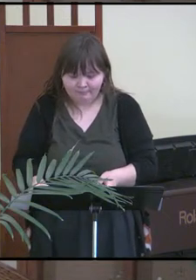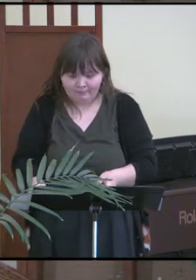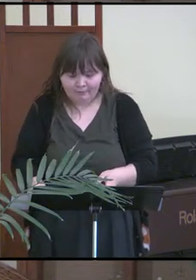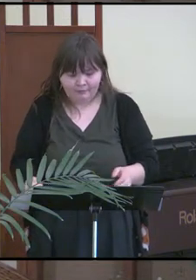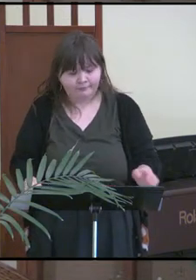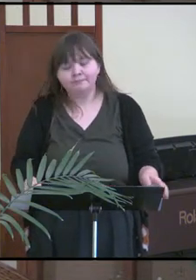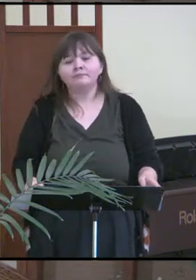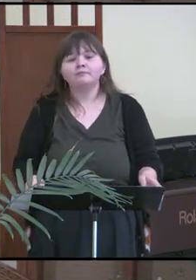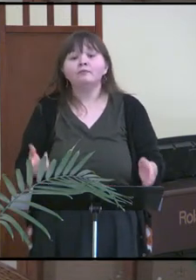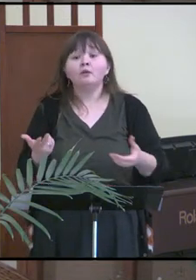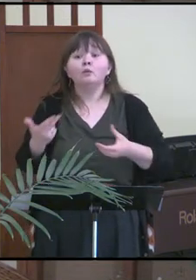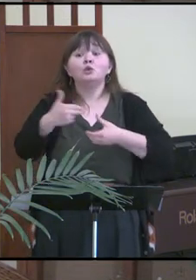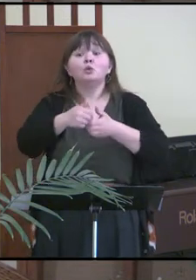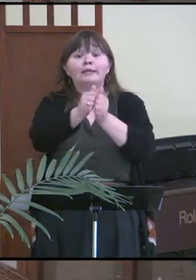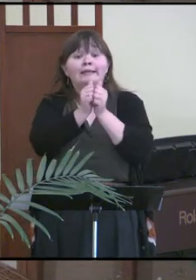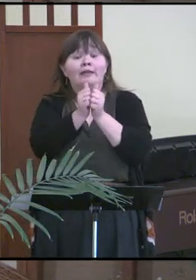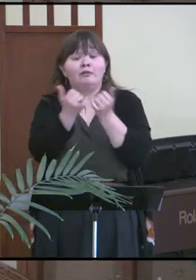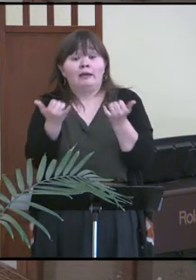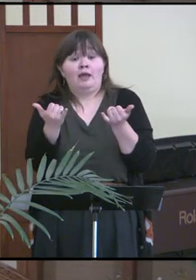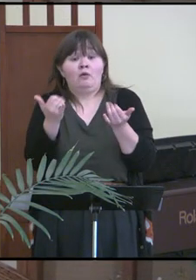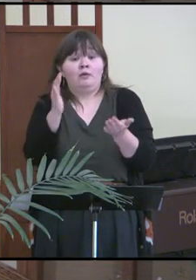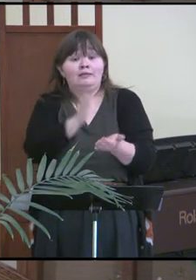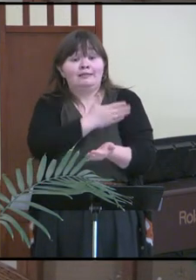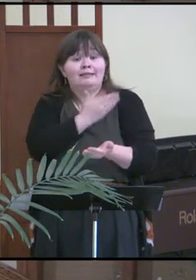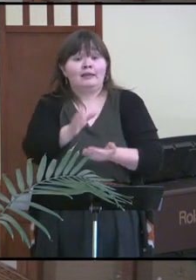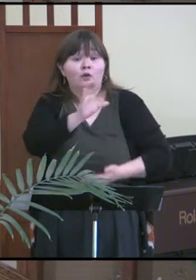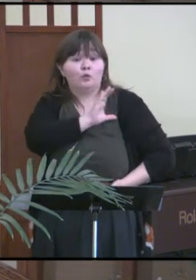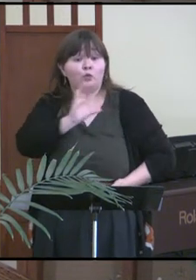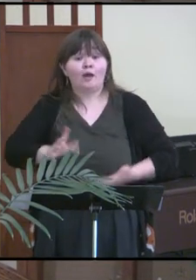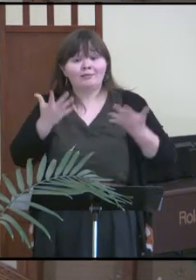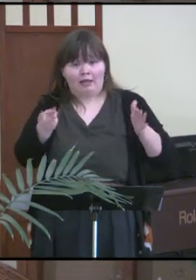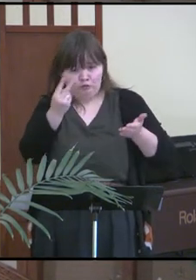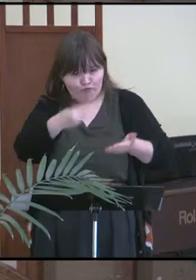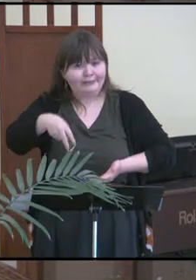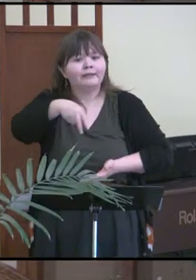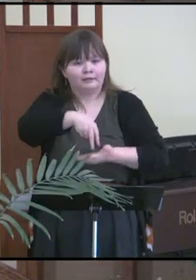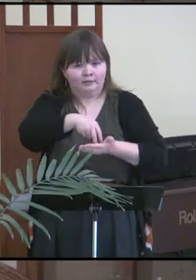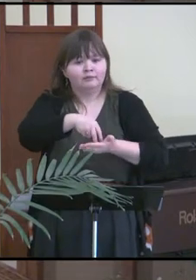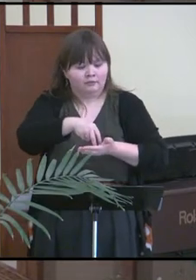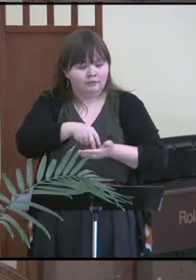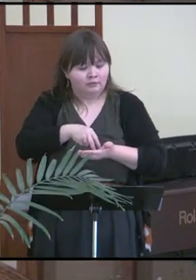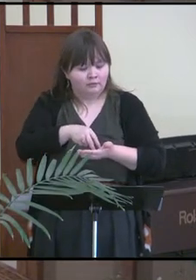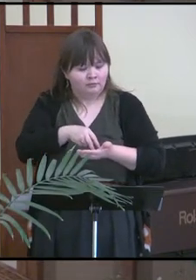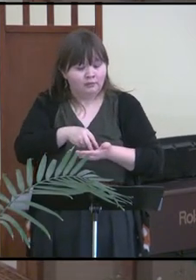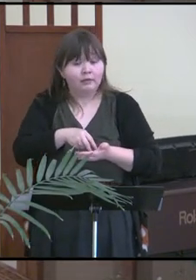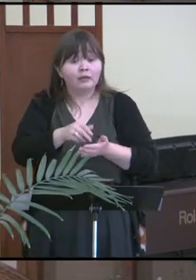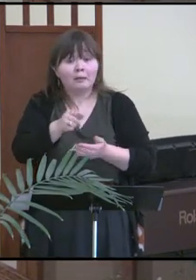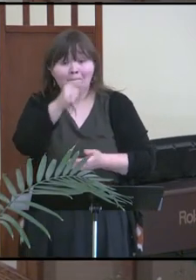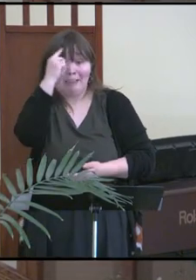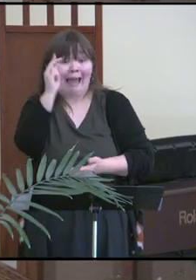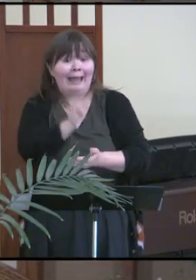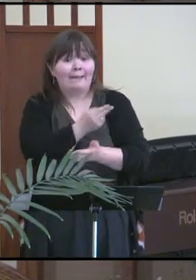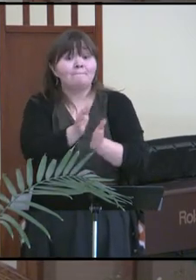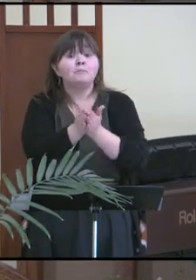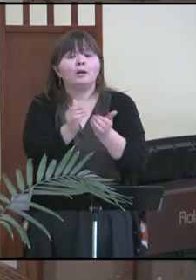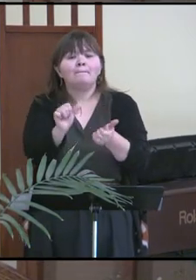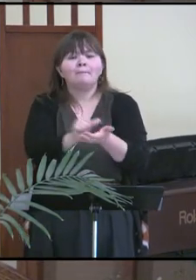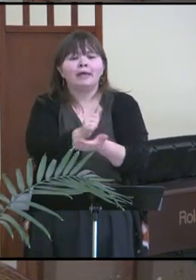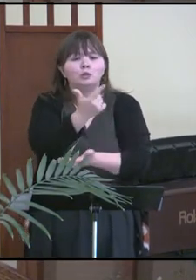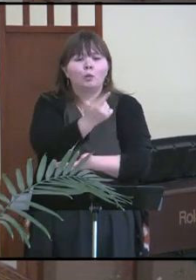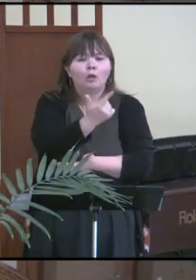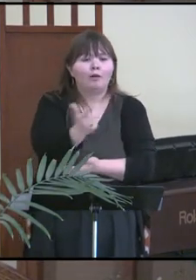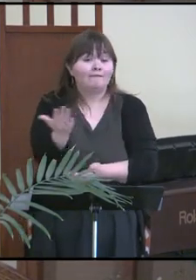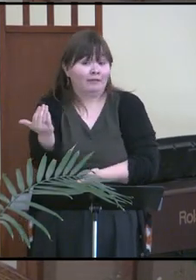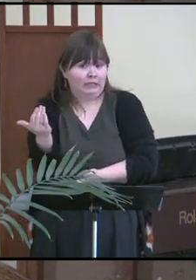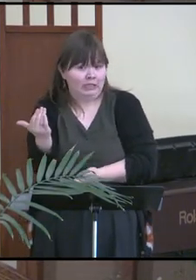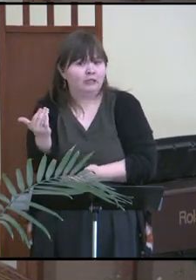We're going to join together now in singing Christ Has Risen. It is in your black hymnals on page